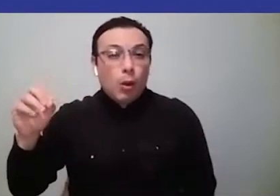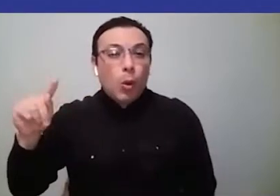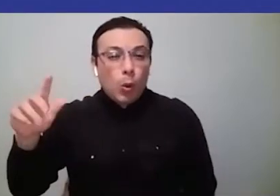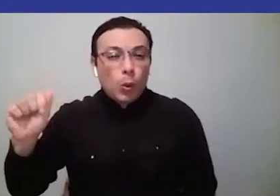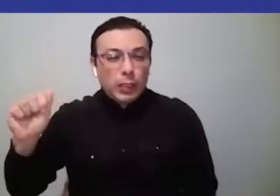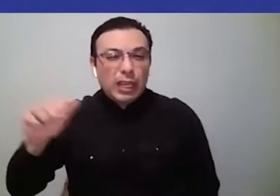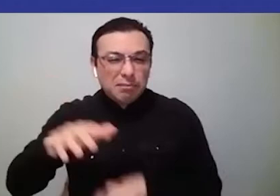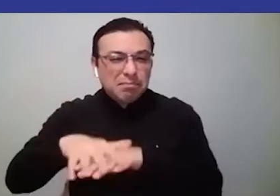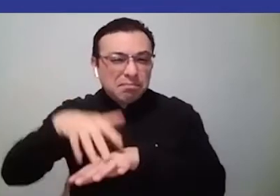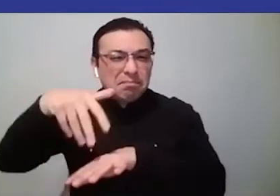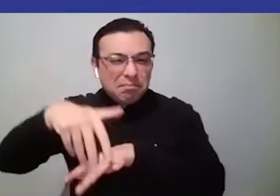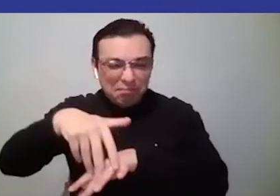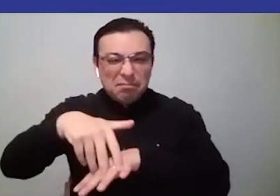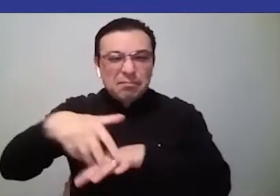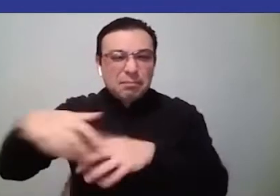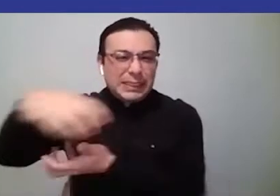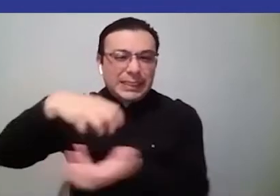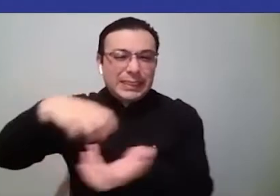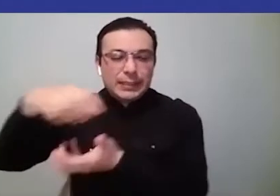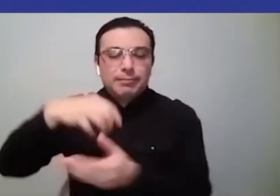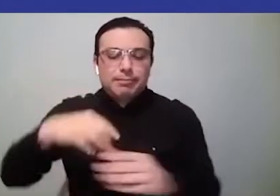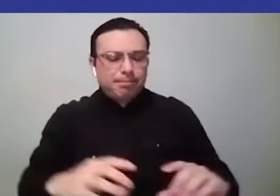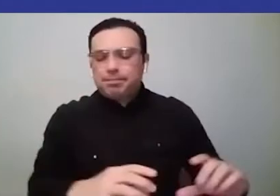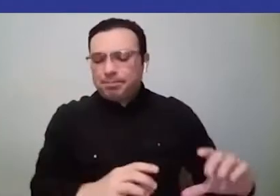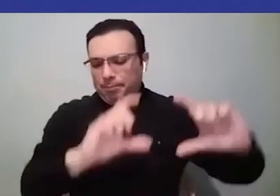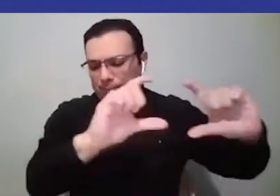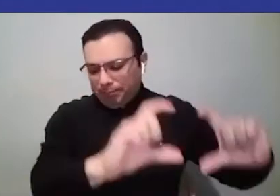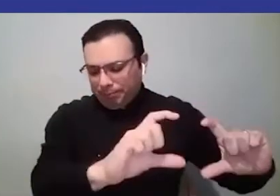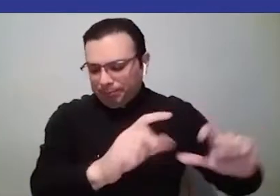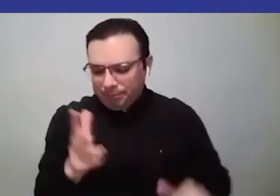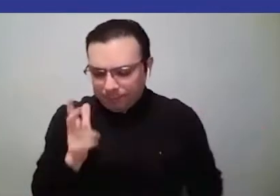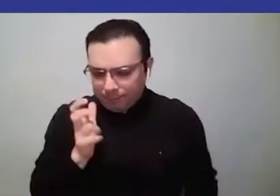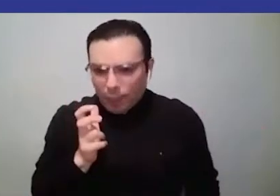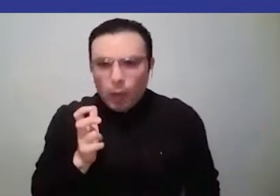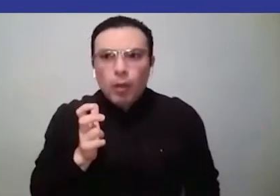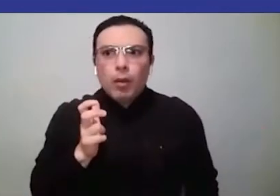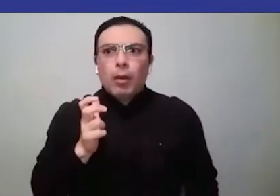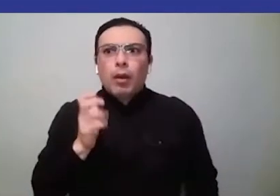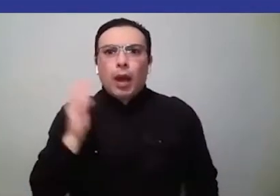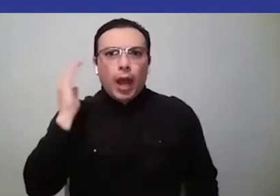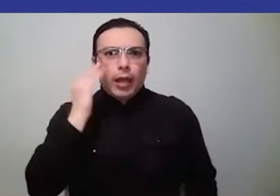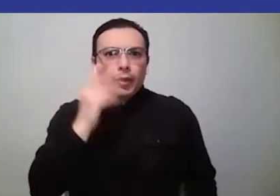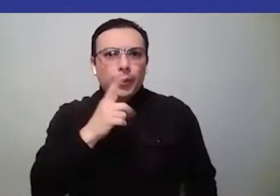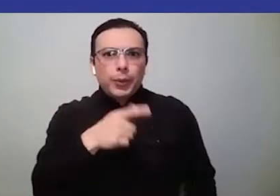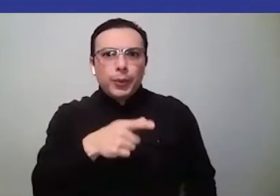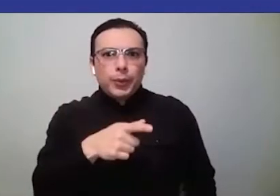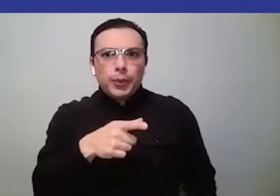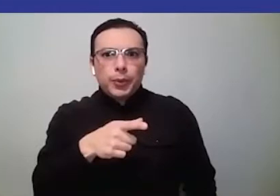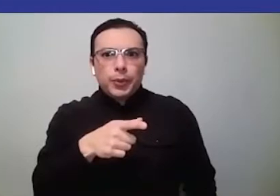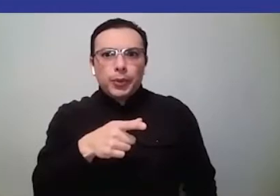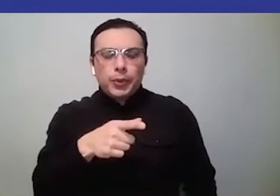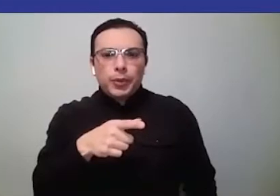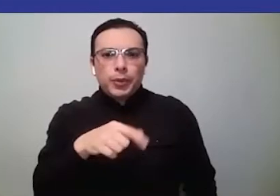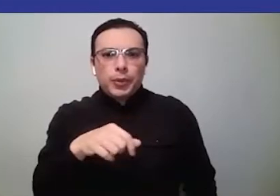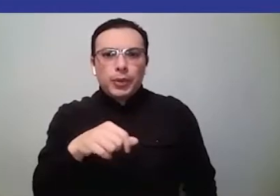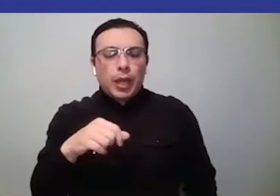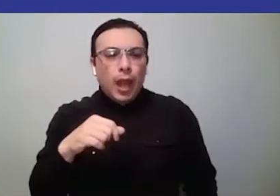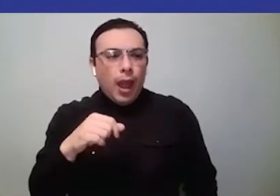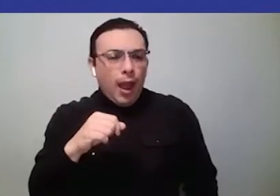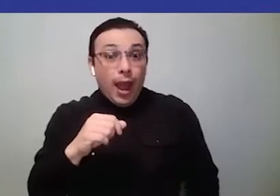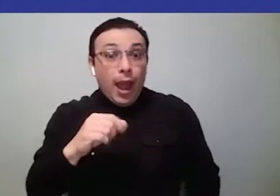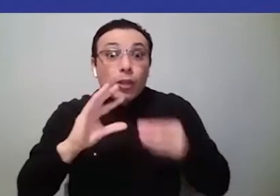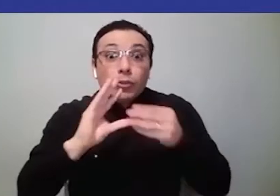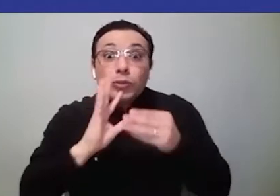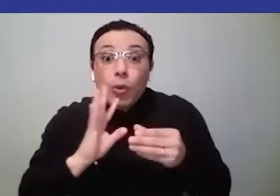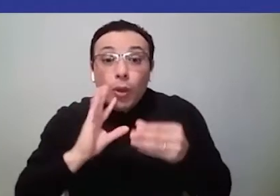was really taken aback. And I immediately, before she even started speaking much, was tearing up a little bit